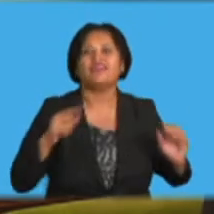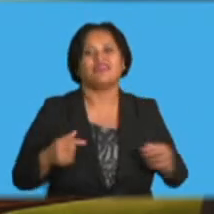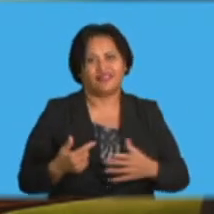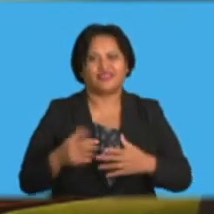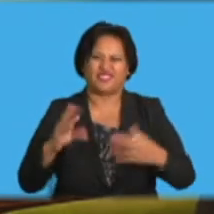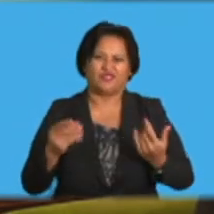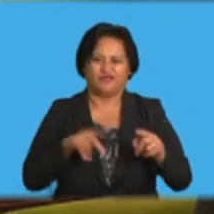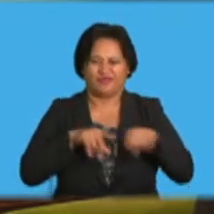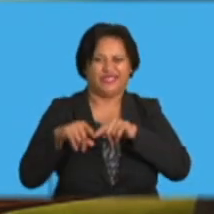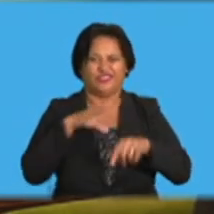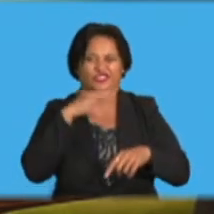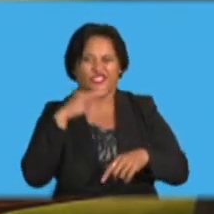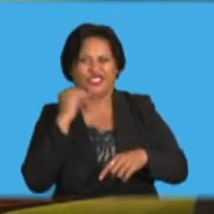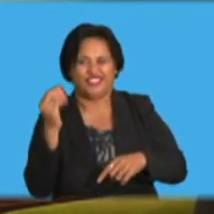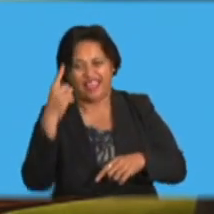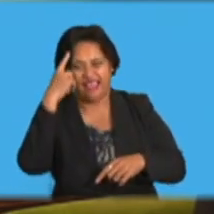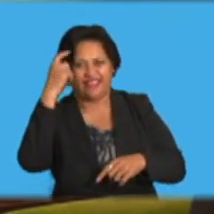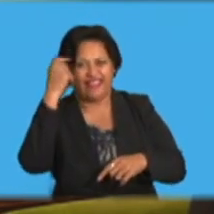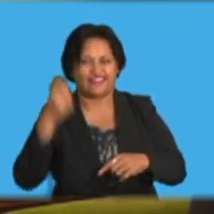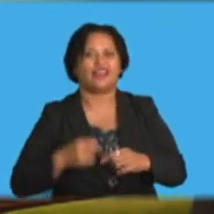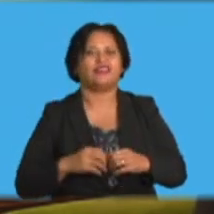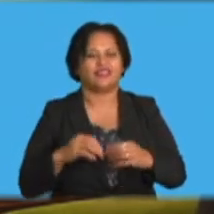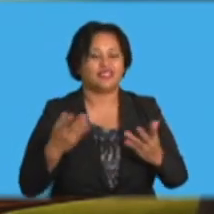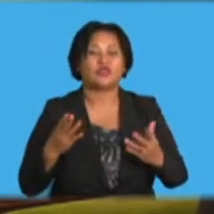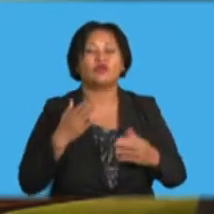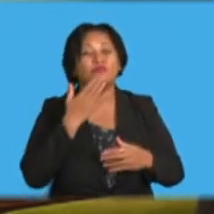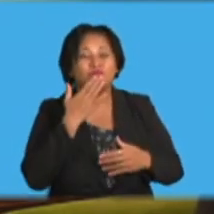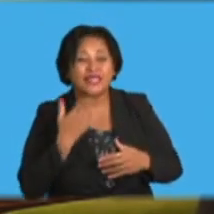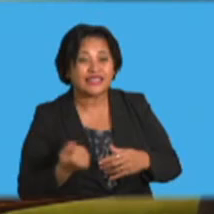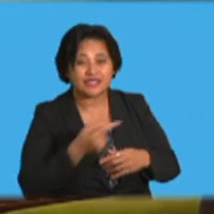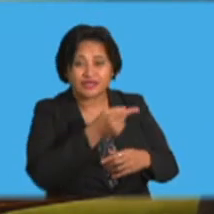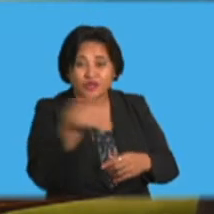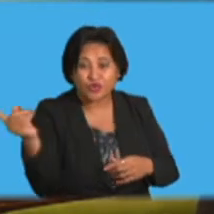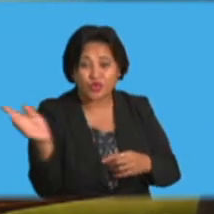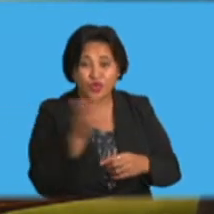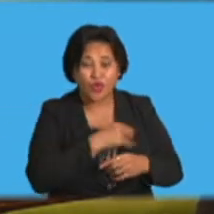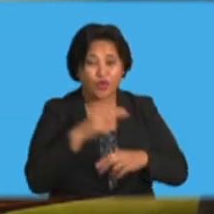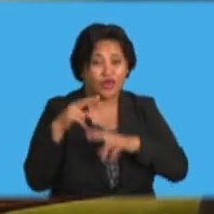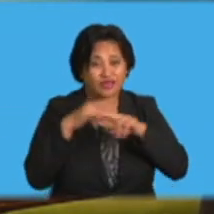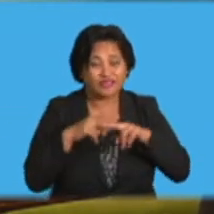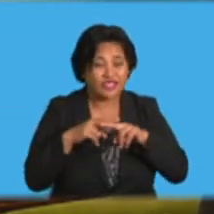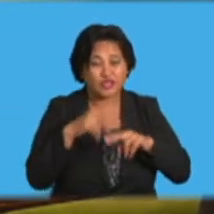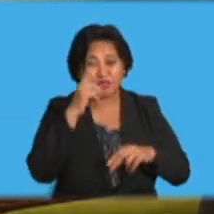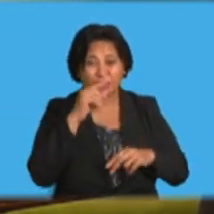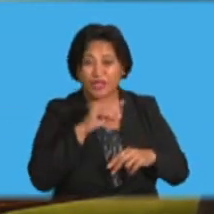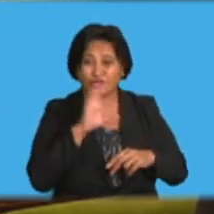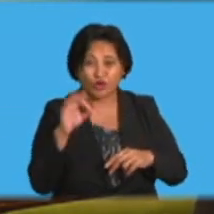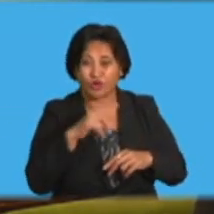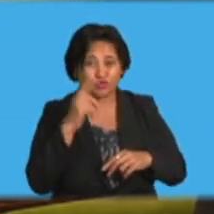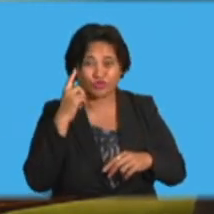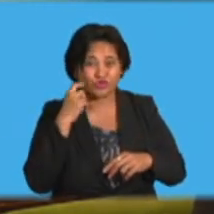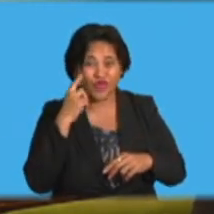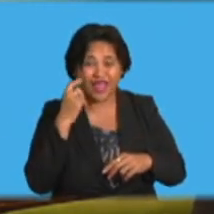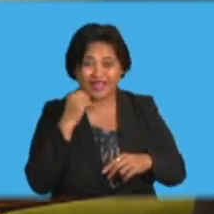urge, Madam Speaker, all Fijians who are going to queue up and try and apply for this assistance, please don't try and trick the system.